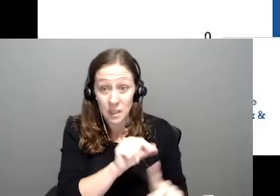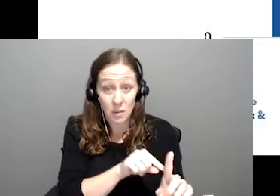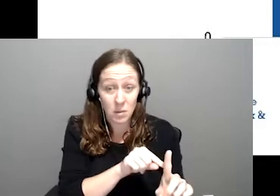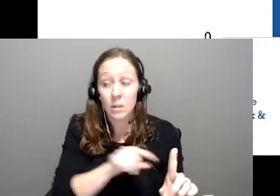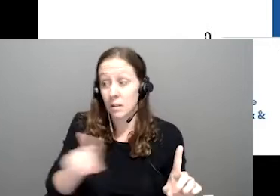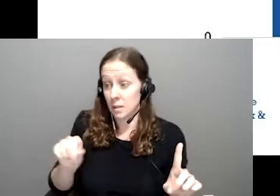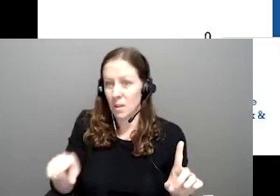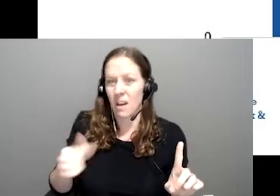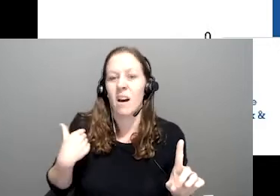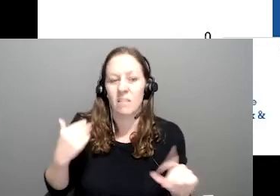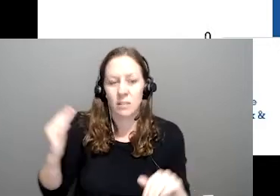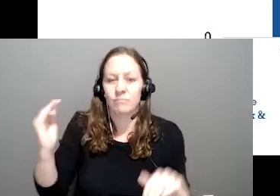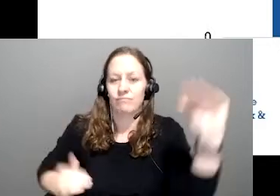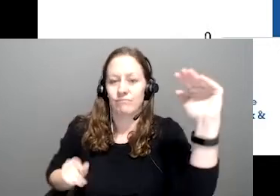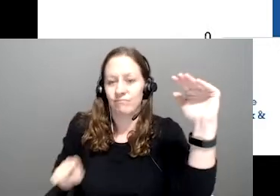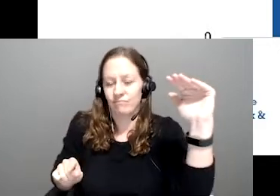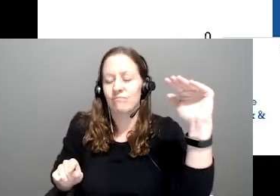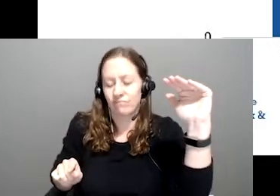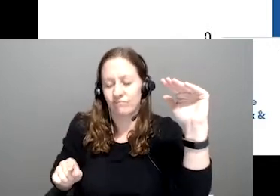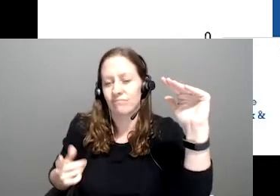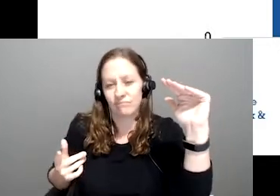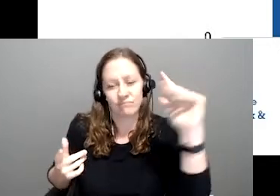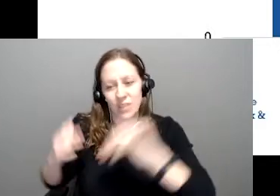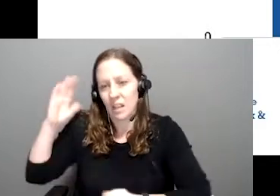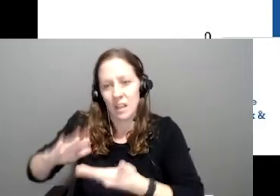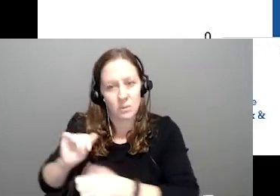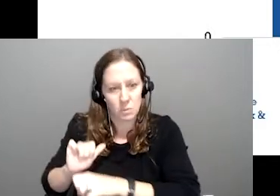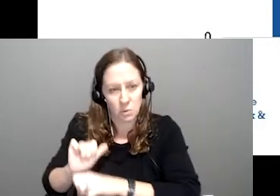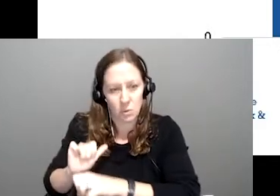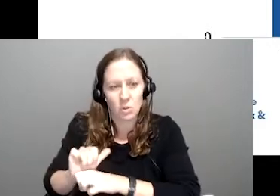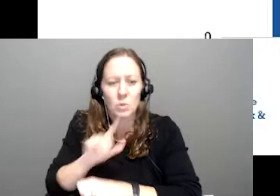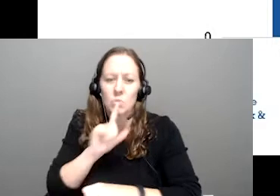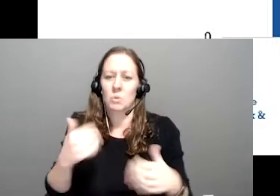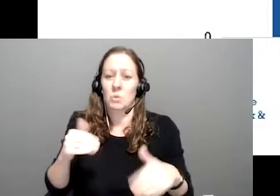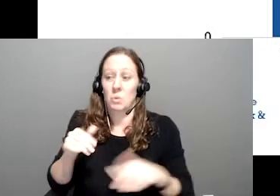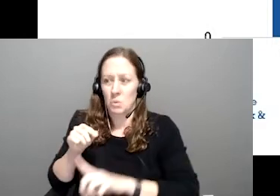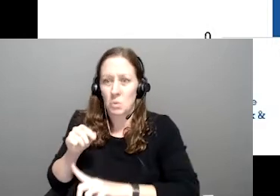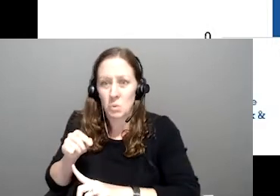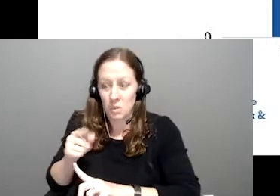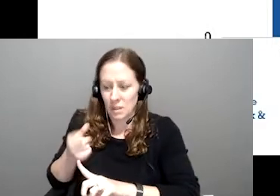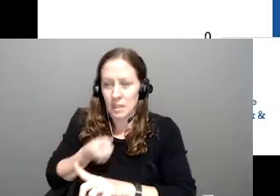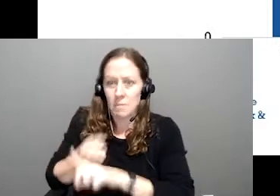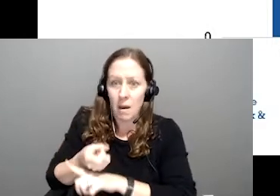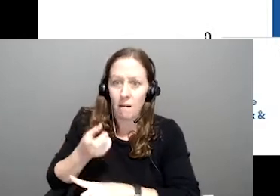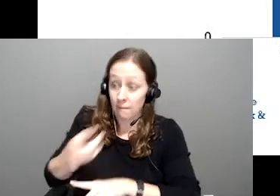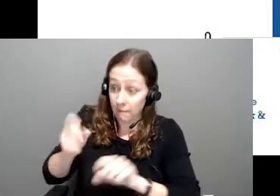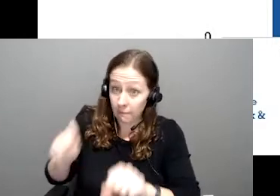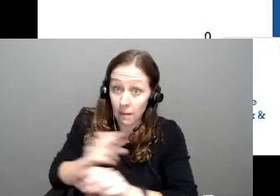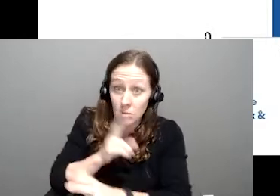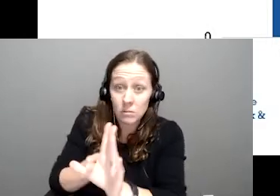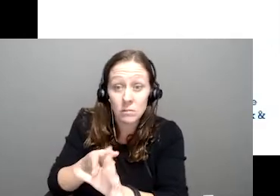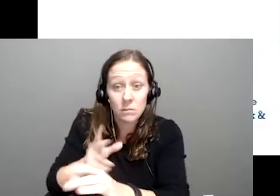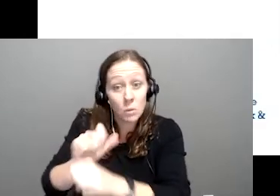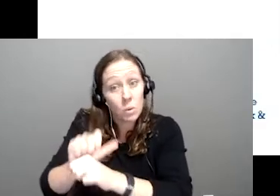So clearly just having a disabling health condition impacts one's ability to participate in the workforce.